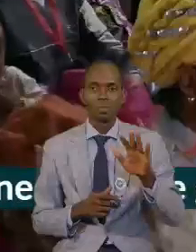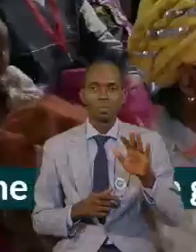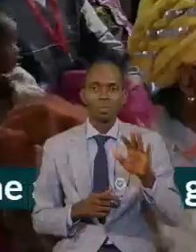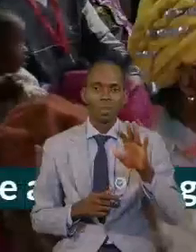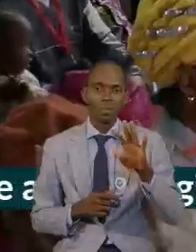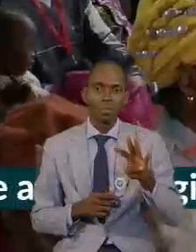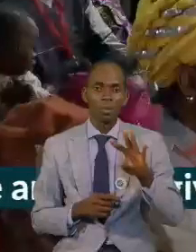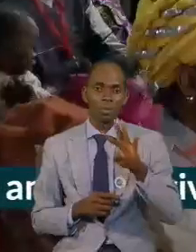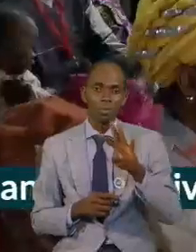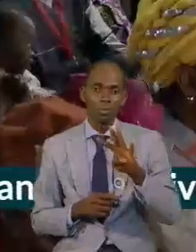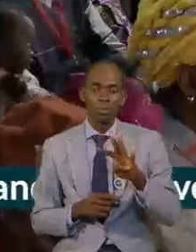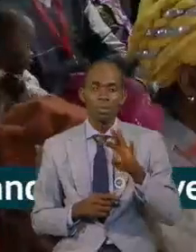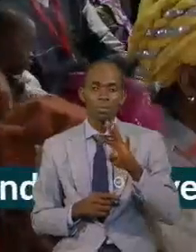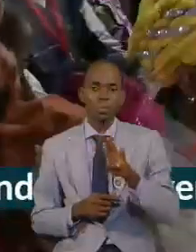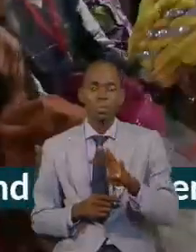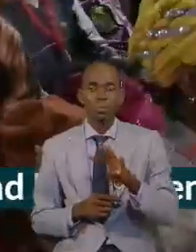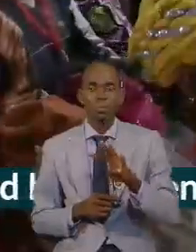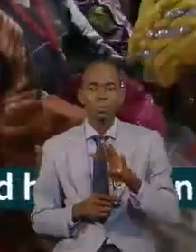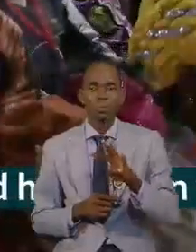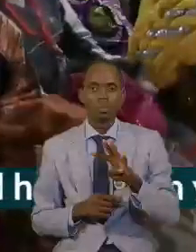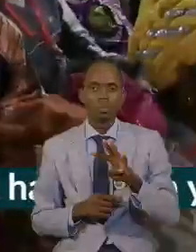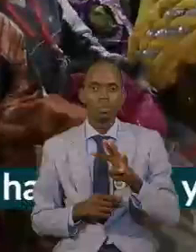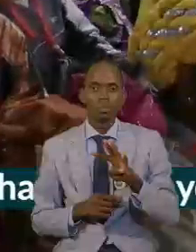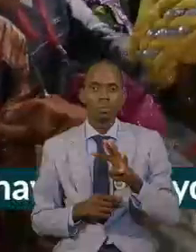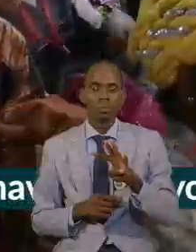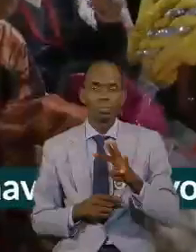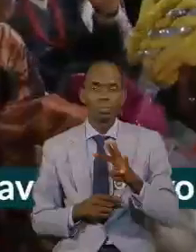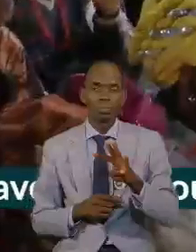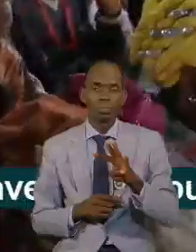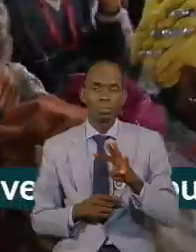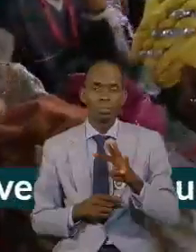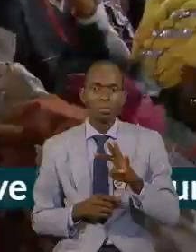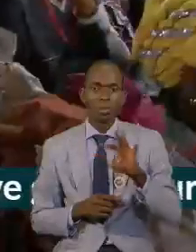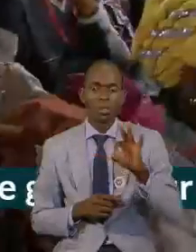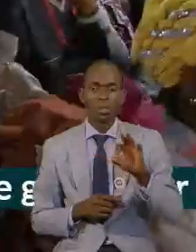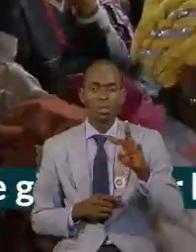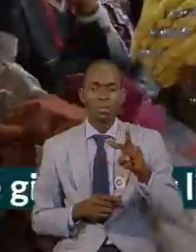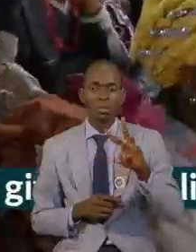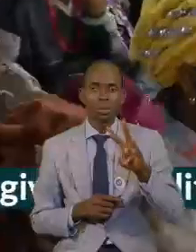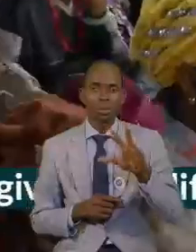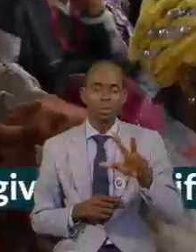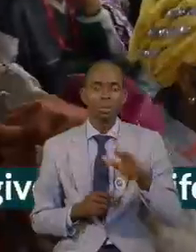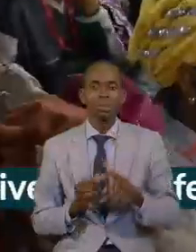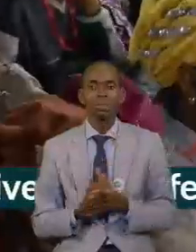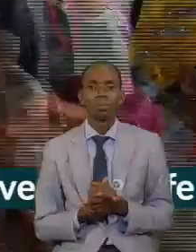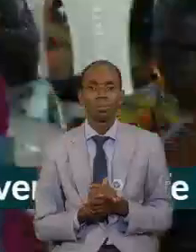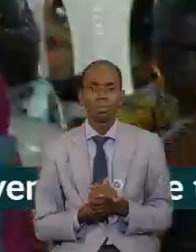444. 444. 92 63. 92